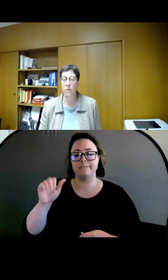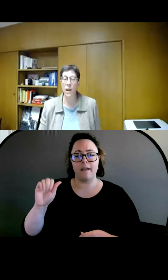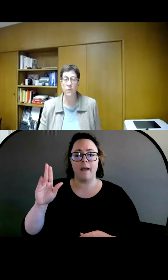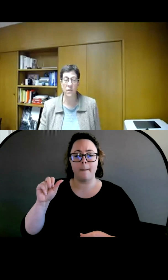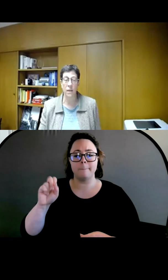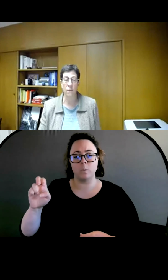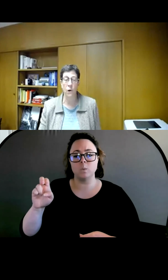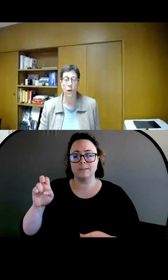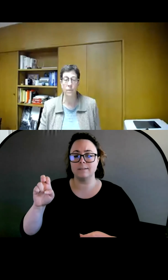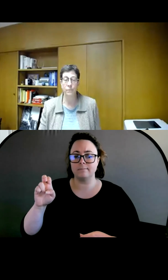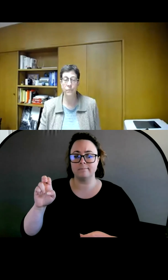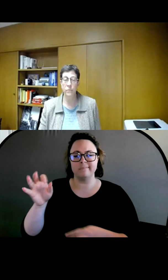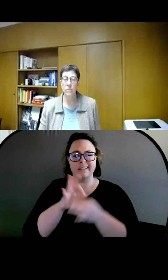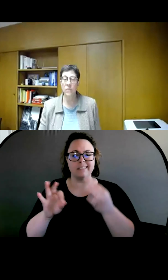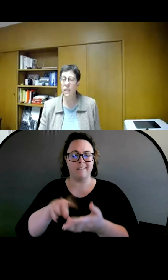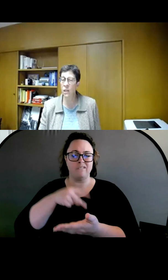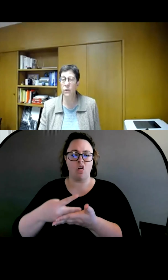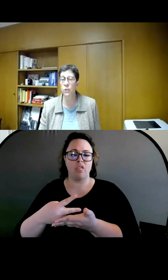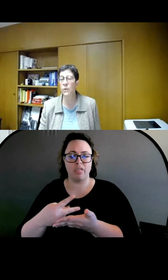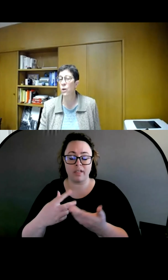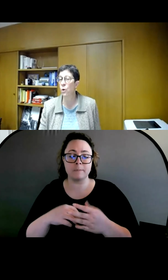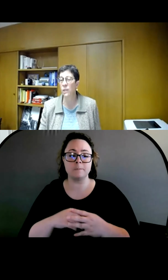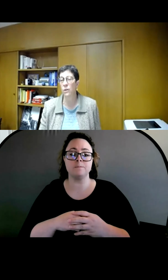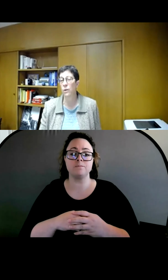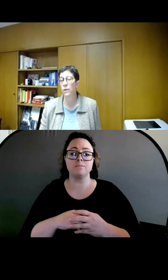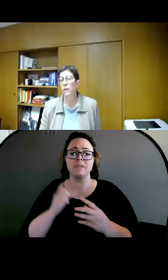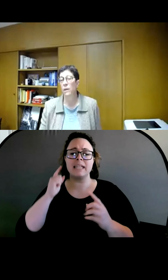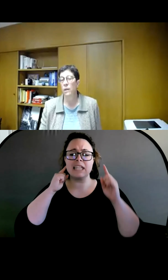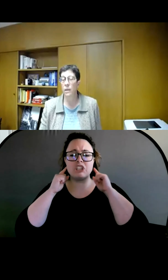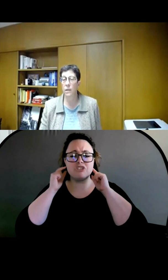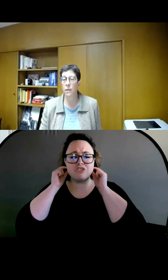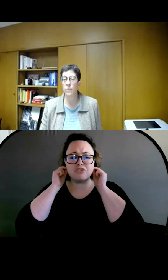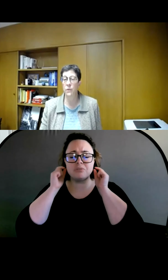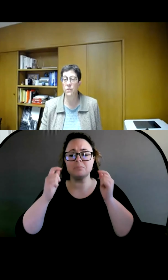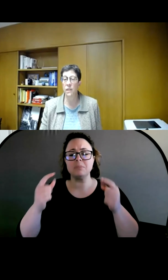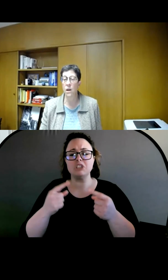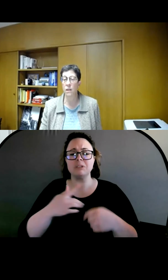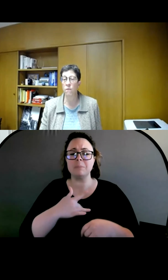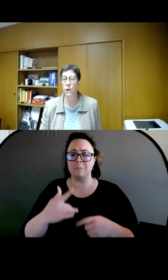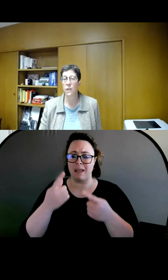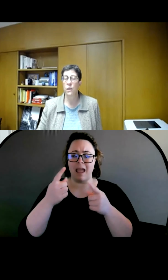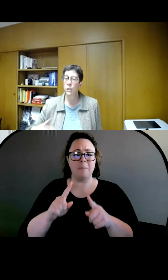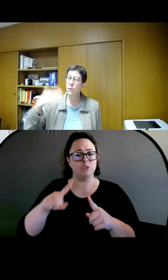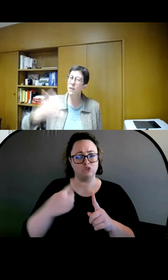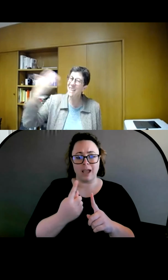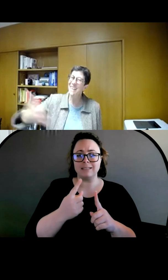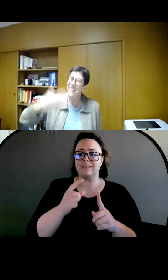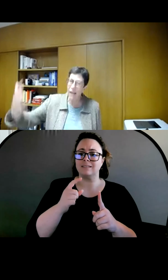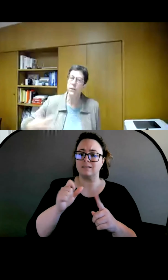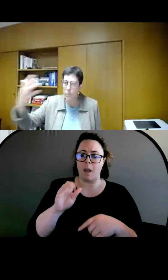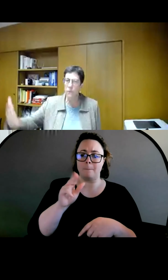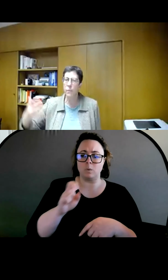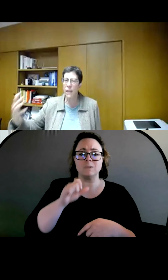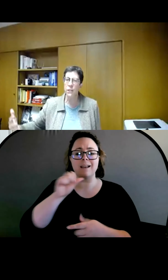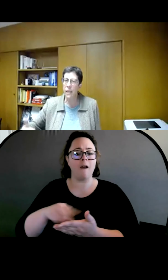abuse rather than a fall. Ear injuries only occurred in abuse and not in falls. So we're beginning to